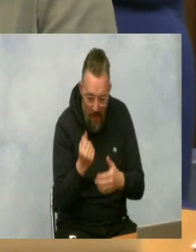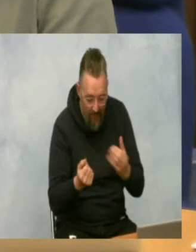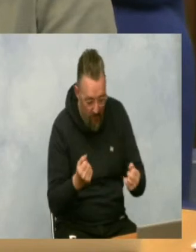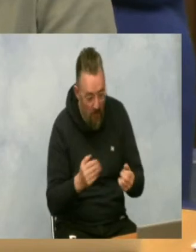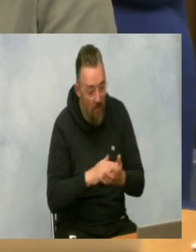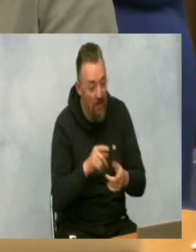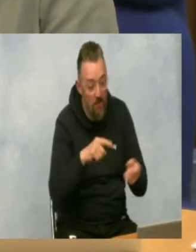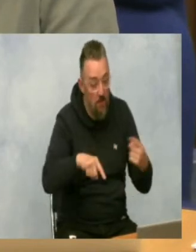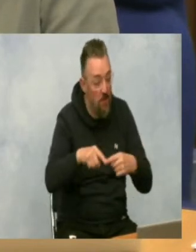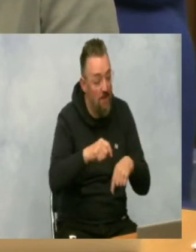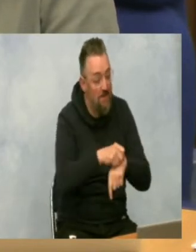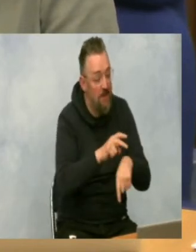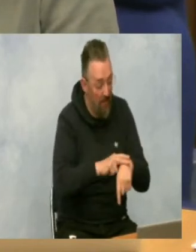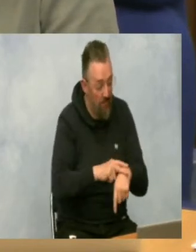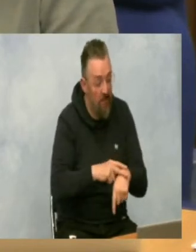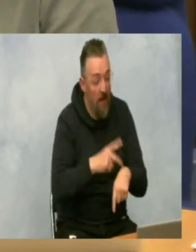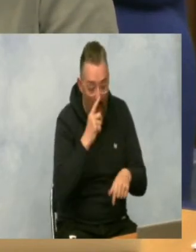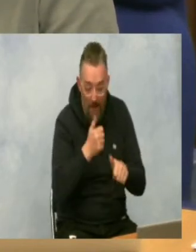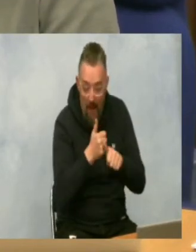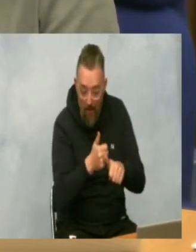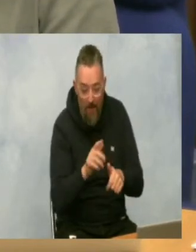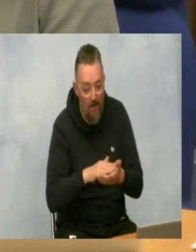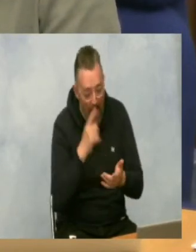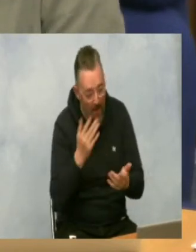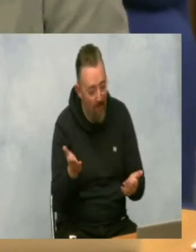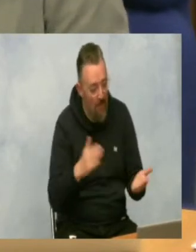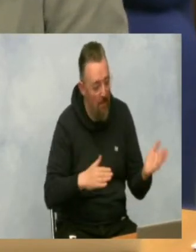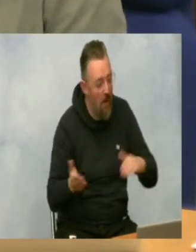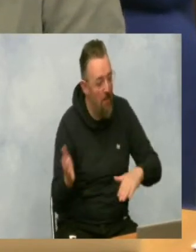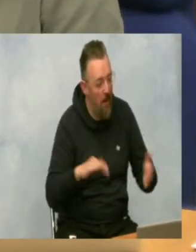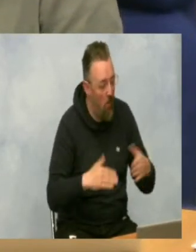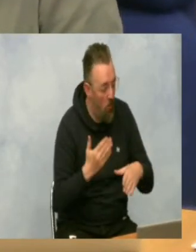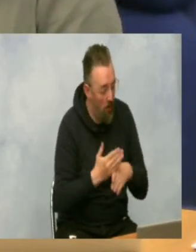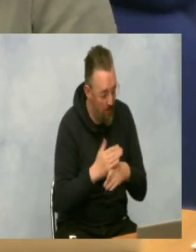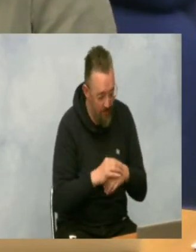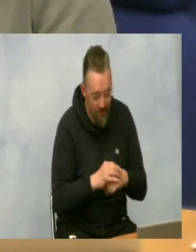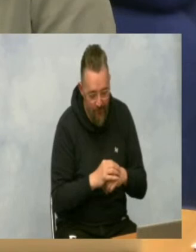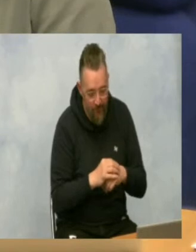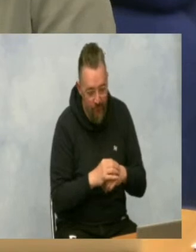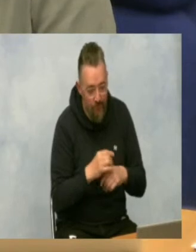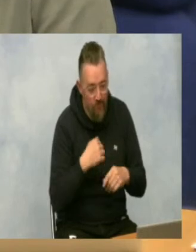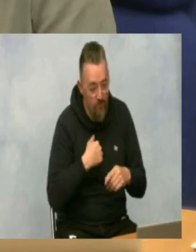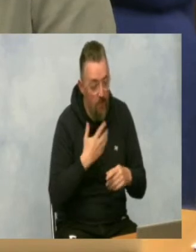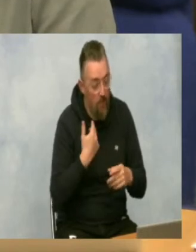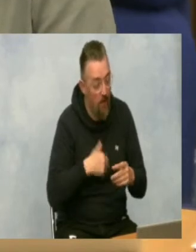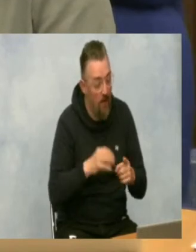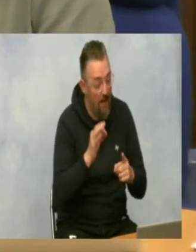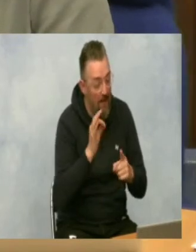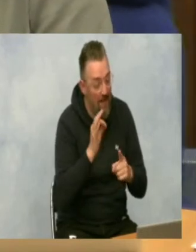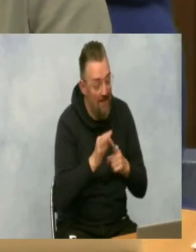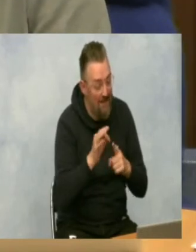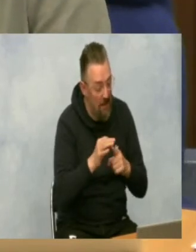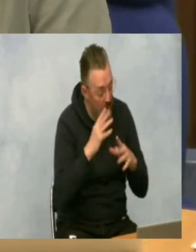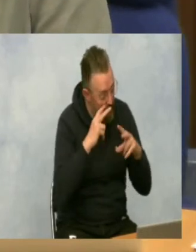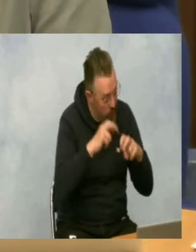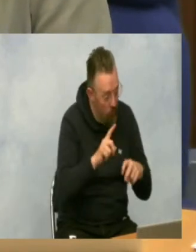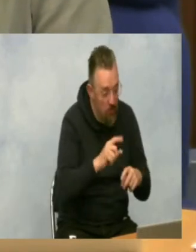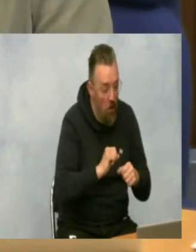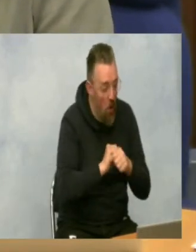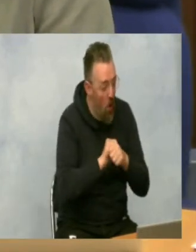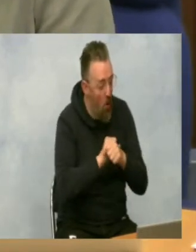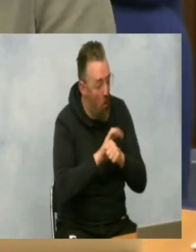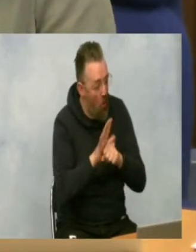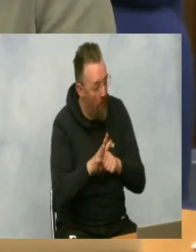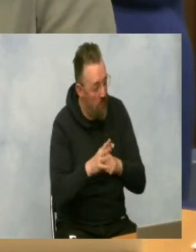our employees to return to work. We continue to detail the COVID absences within